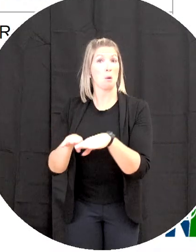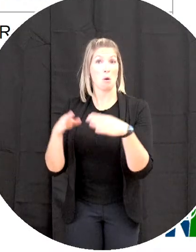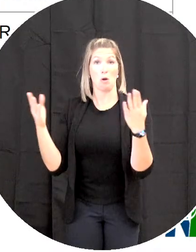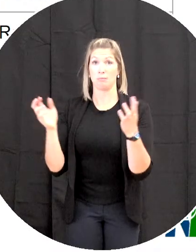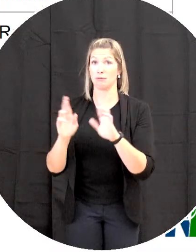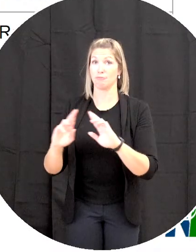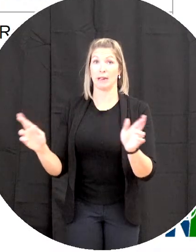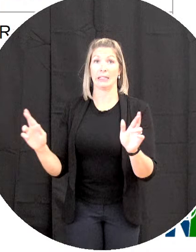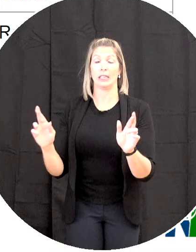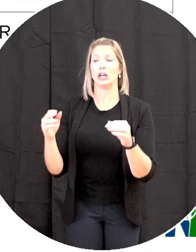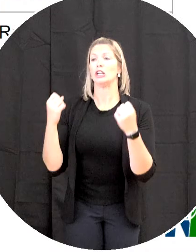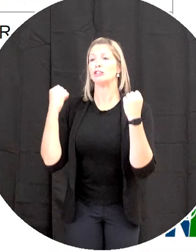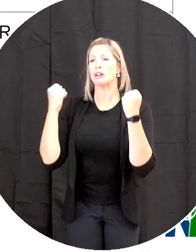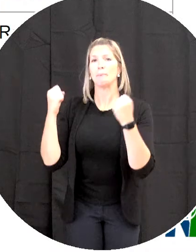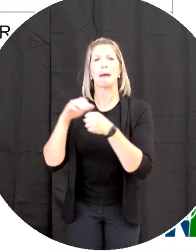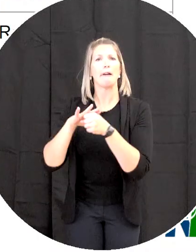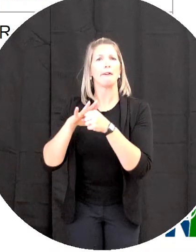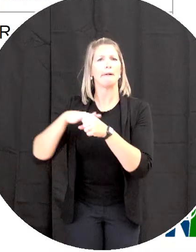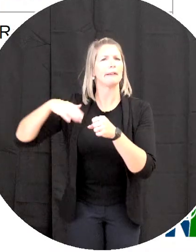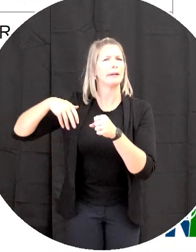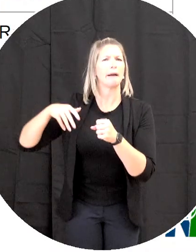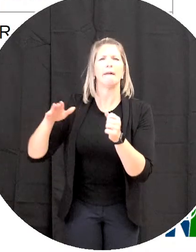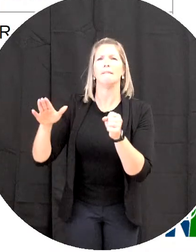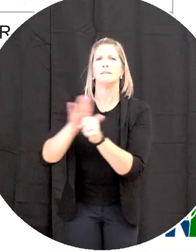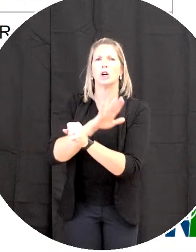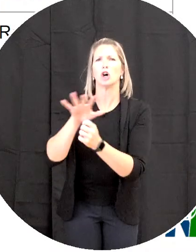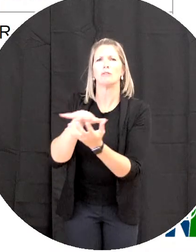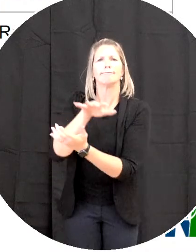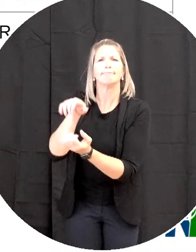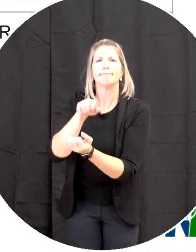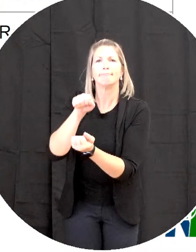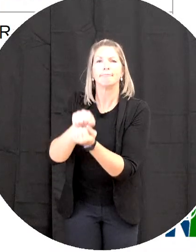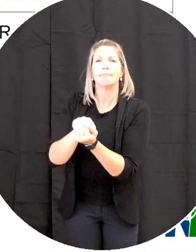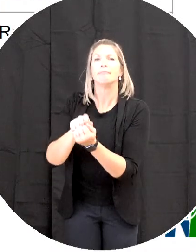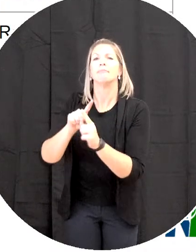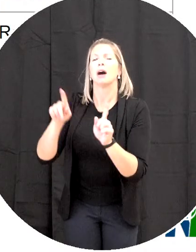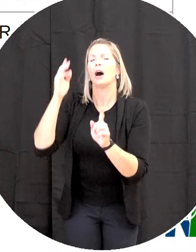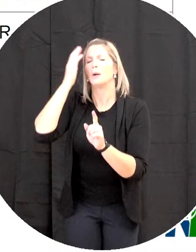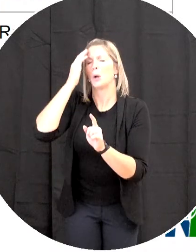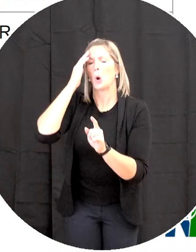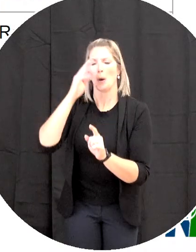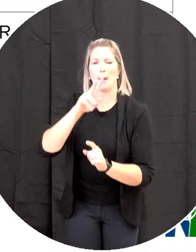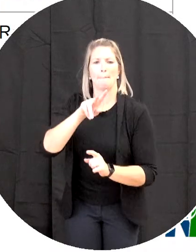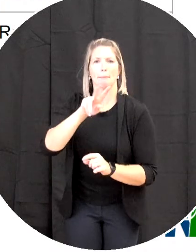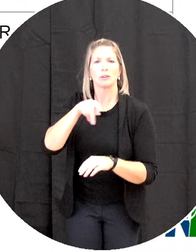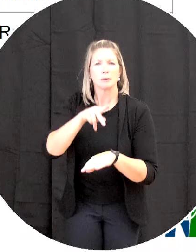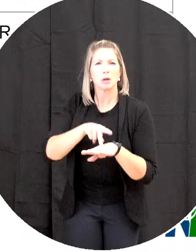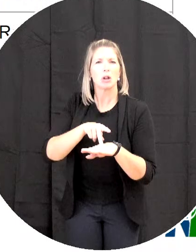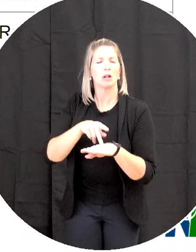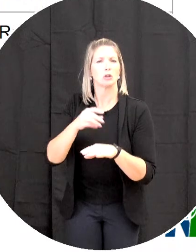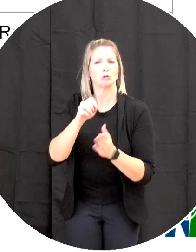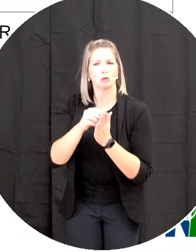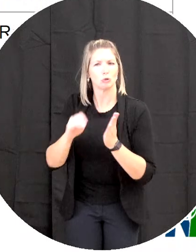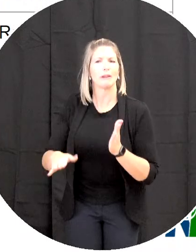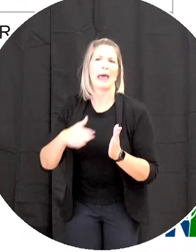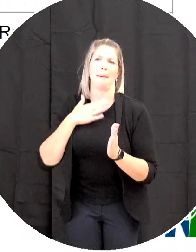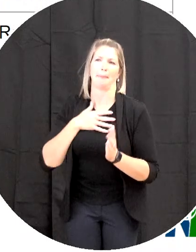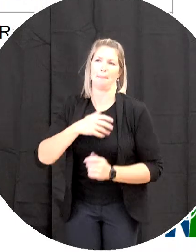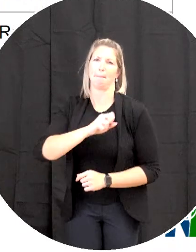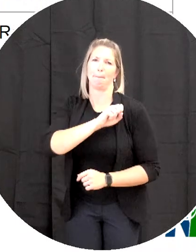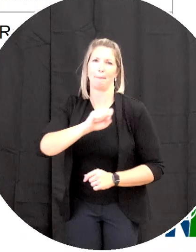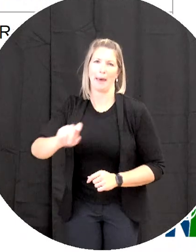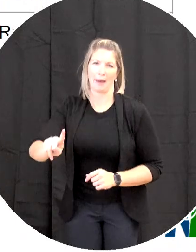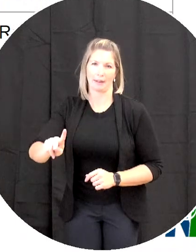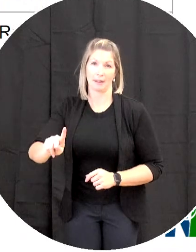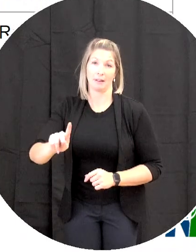is opened, and I'm sure, from what I've understood from the principal and the staff, they're very pleased to get back into their old building, their